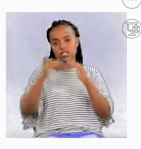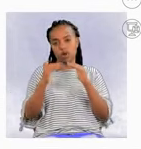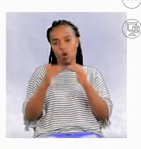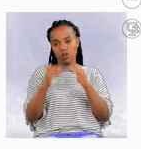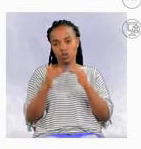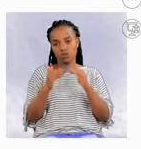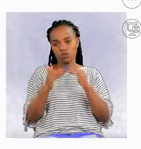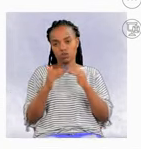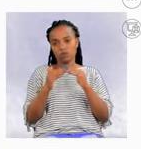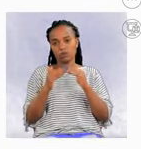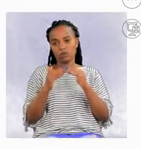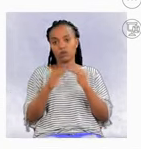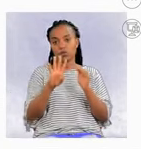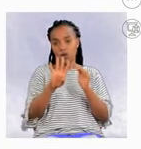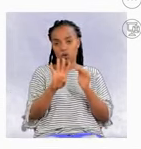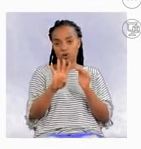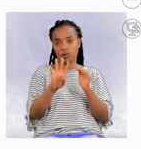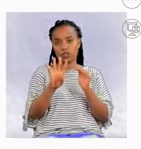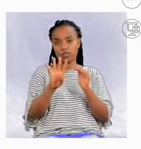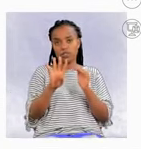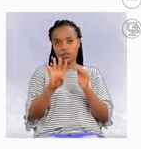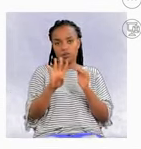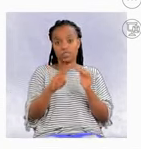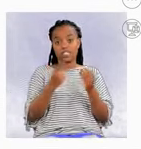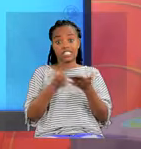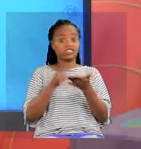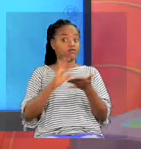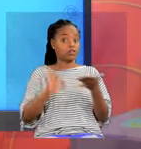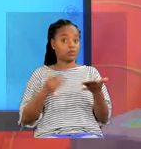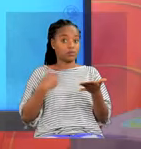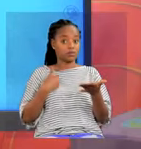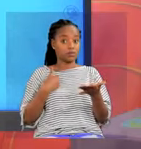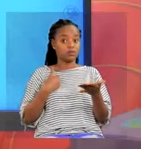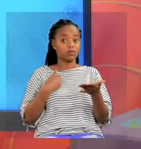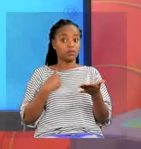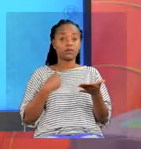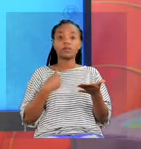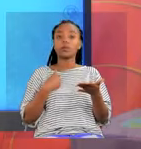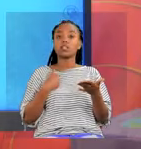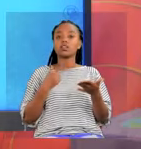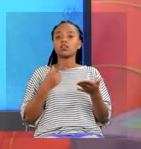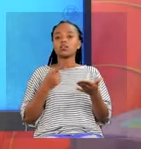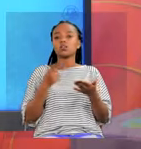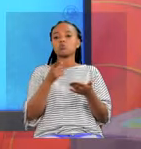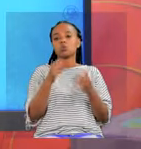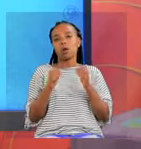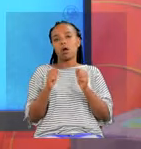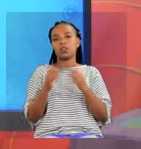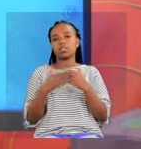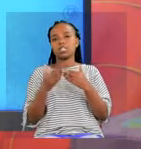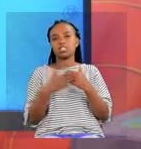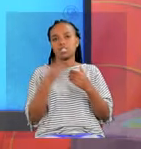to 4. If you have this form, you can easily